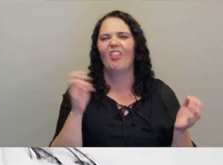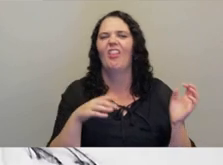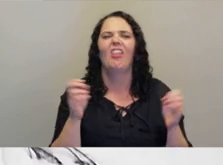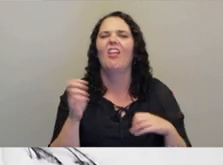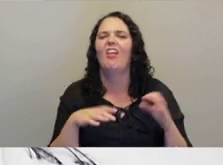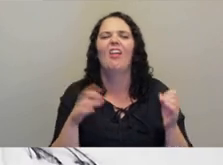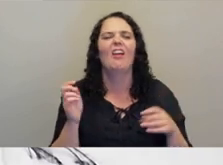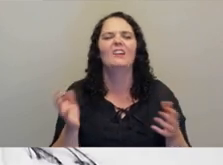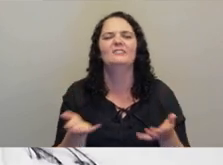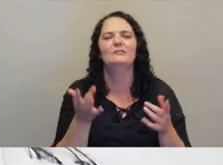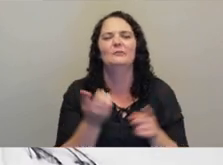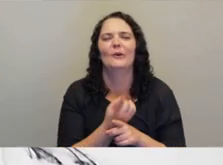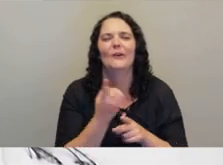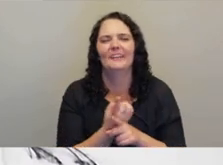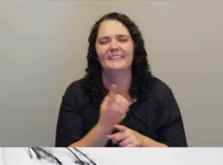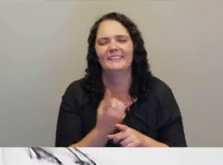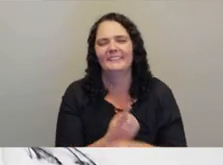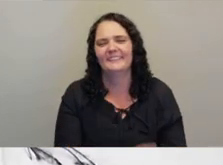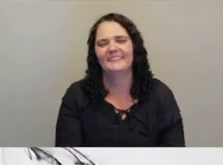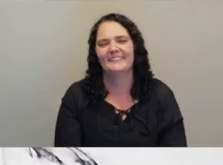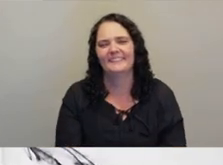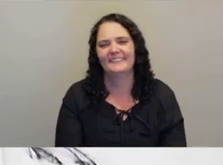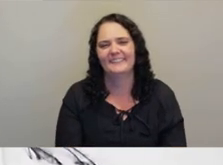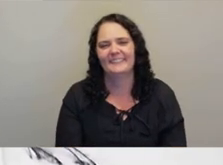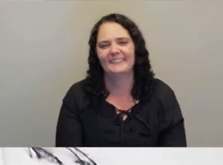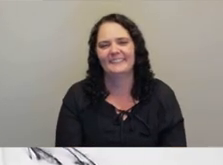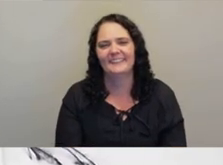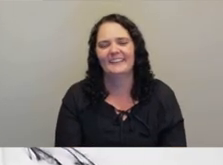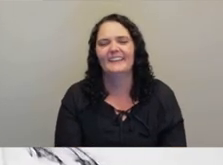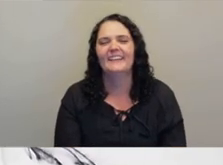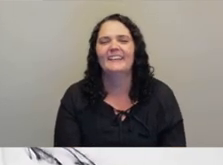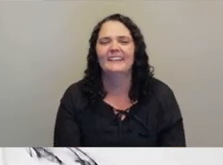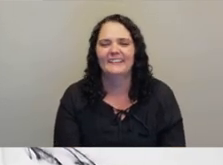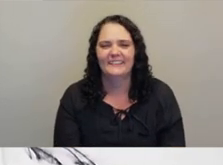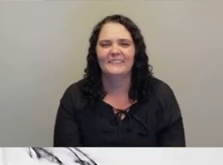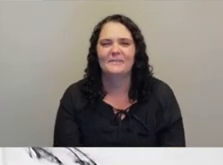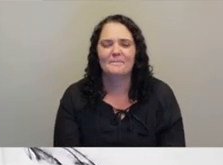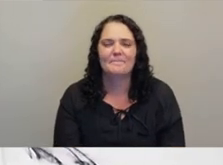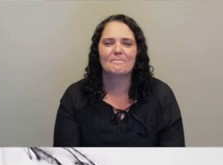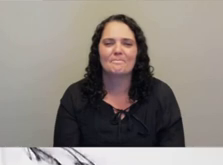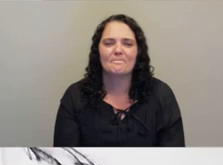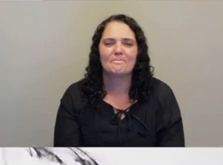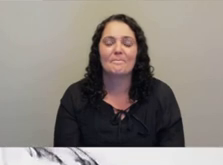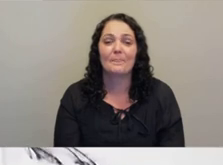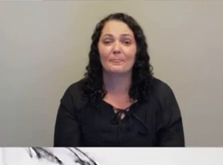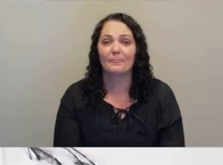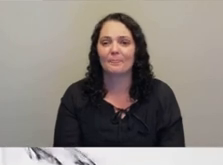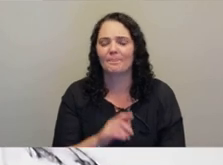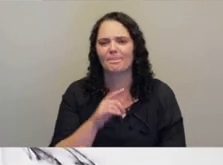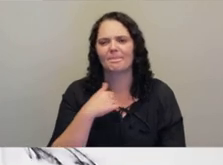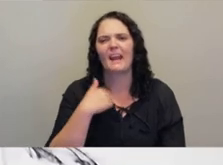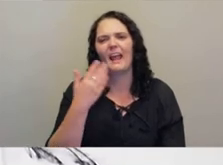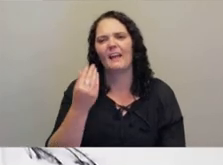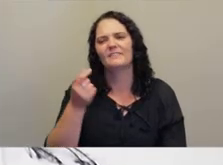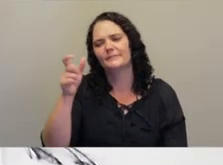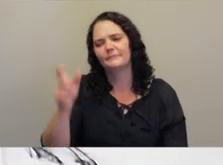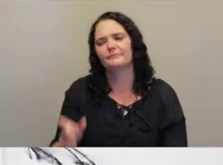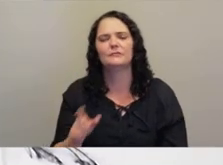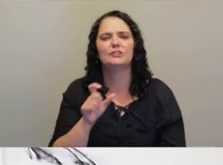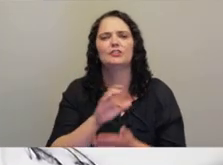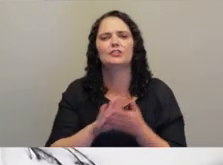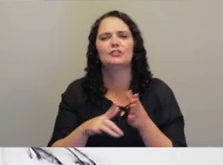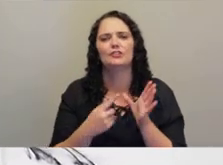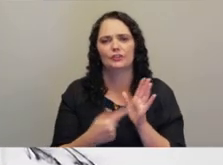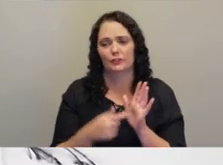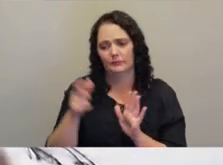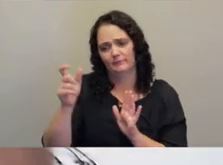the chat. And my assistants, what does it say? Nice. And we'll look at the chat. And sometimes I'll ask